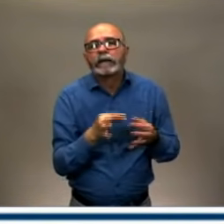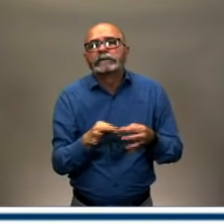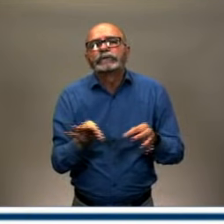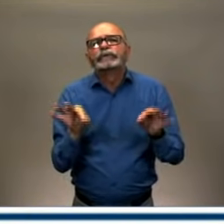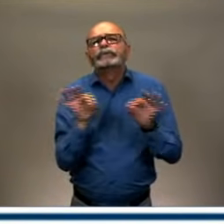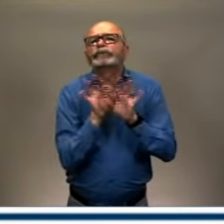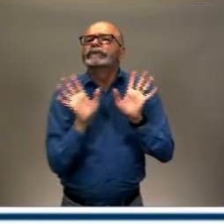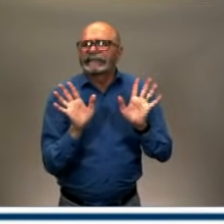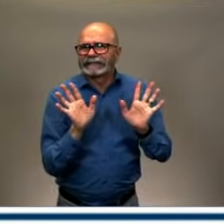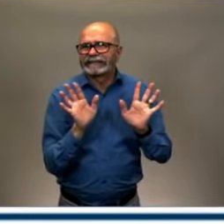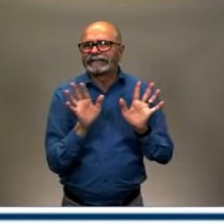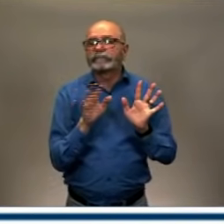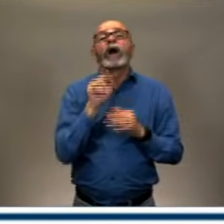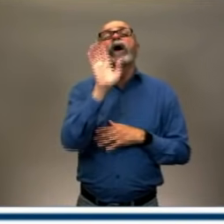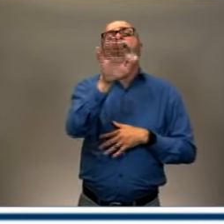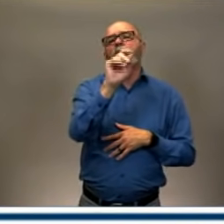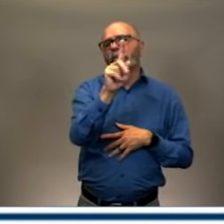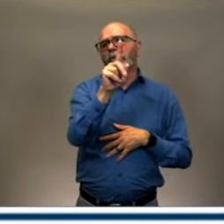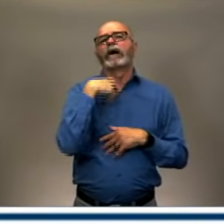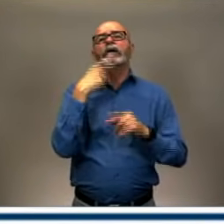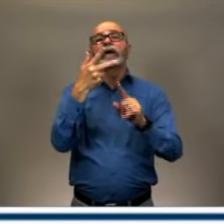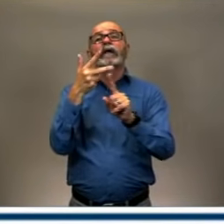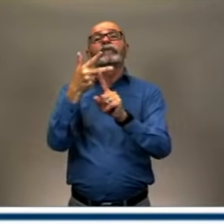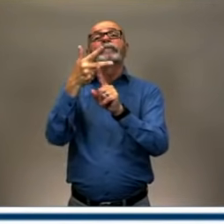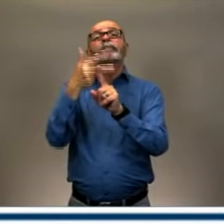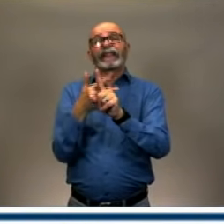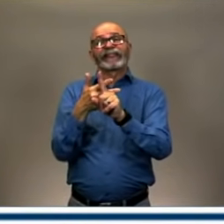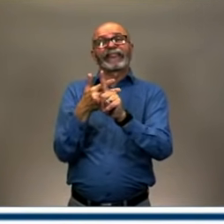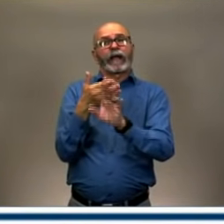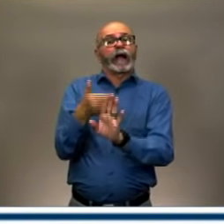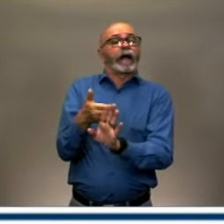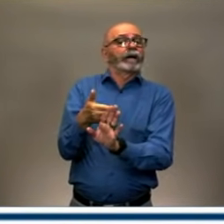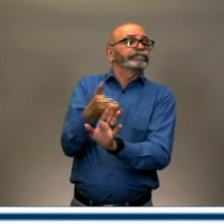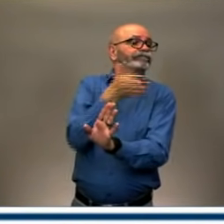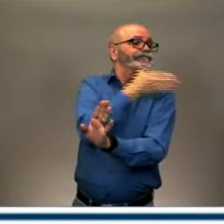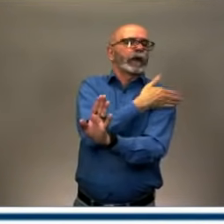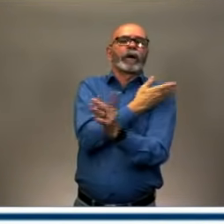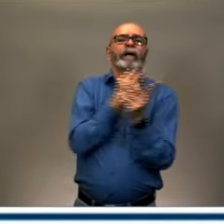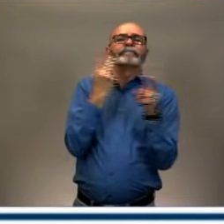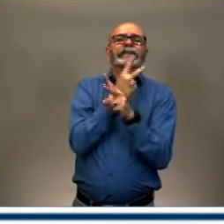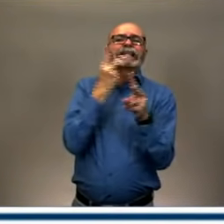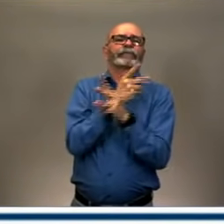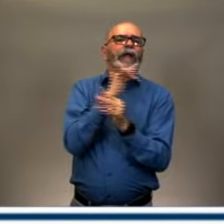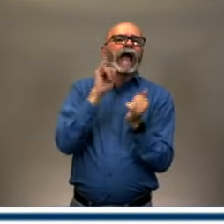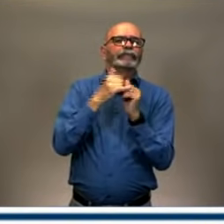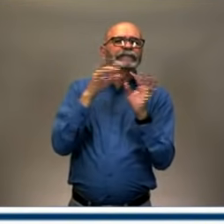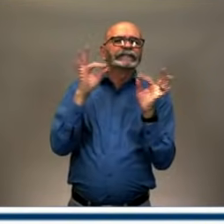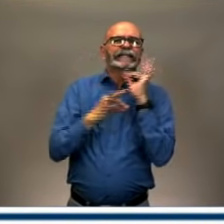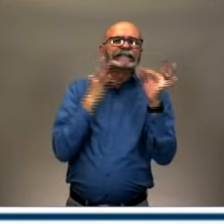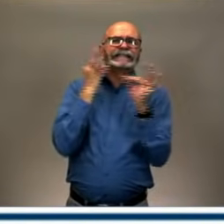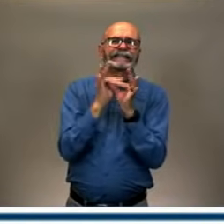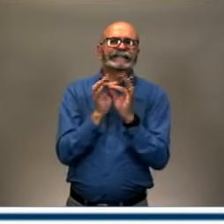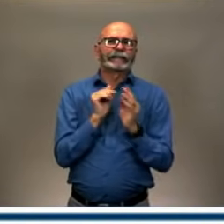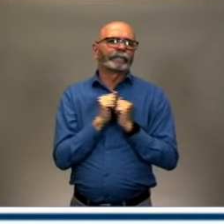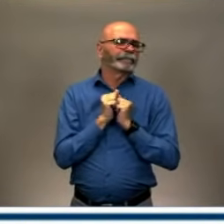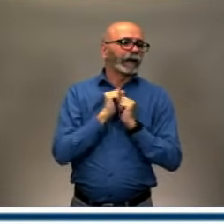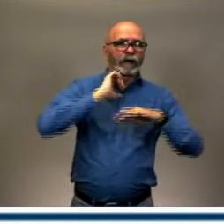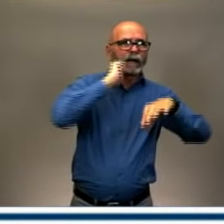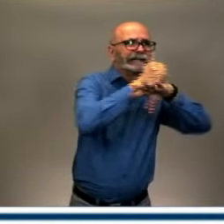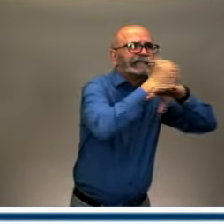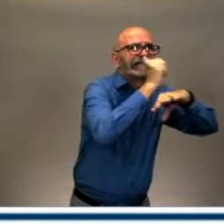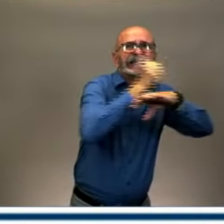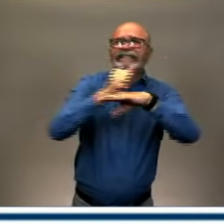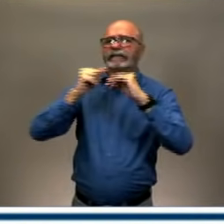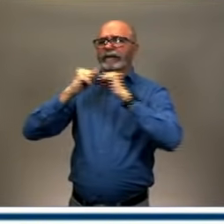last 3 months and the way we've diversified how we test Nova Scotians. It became a period of time we used pop-up clinics, mobile units. We had